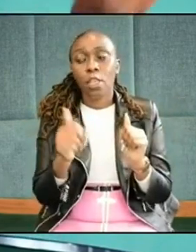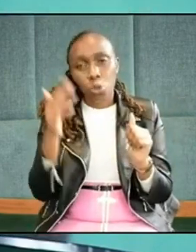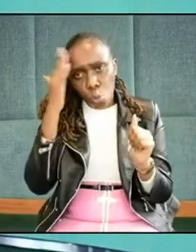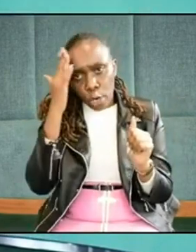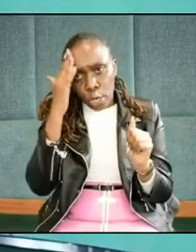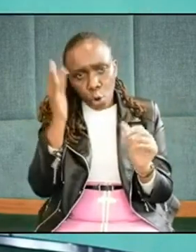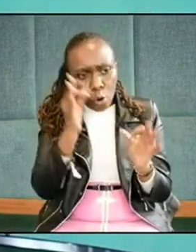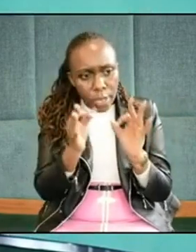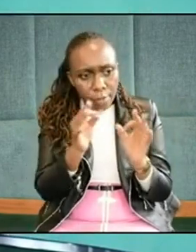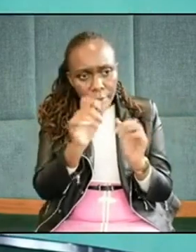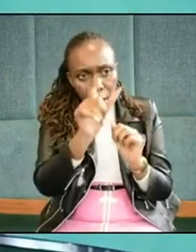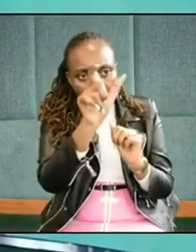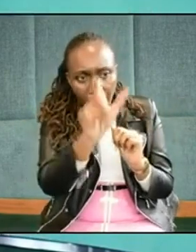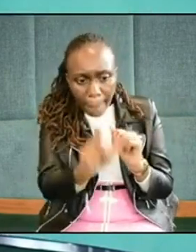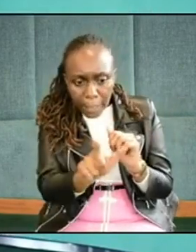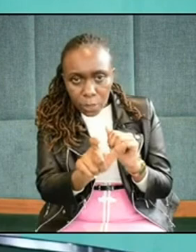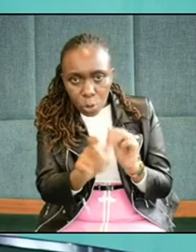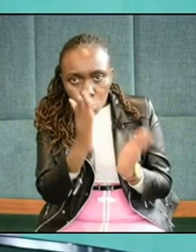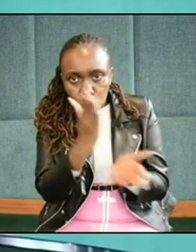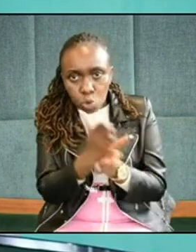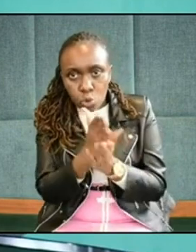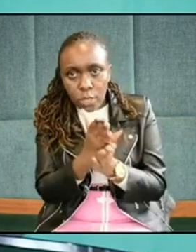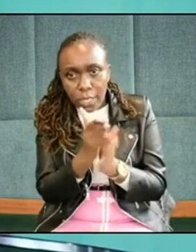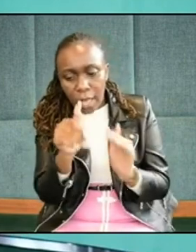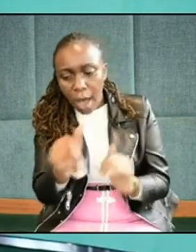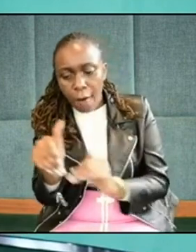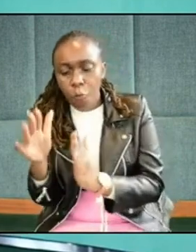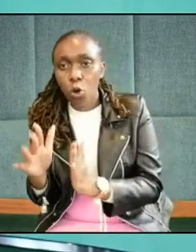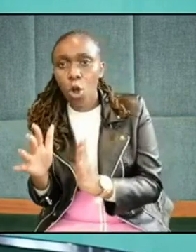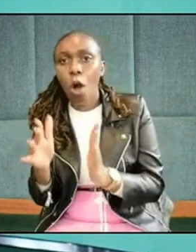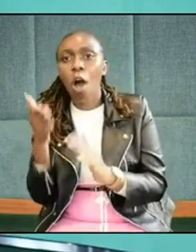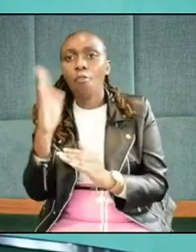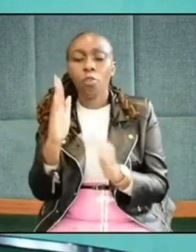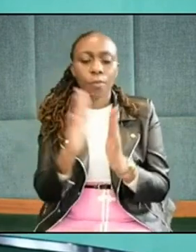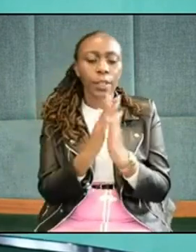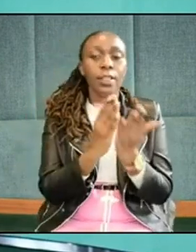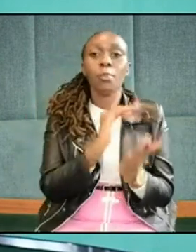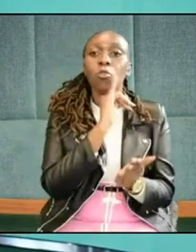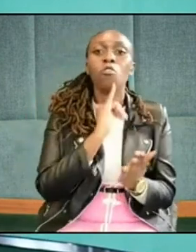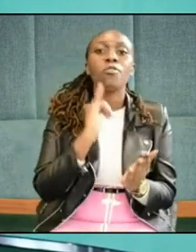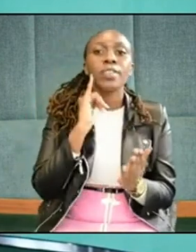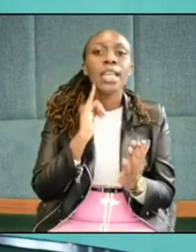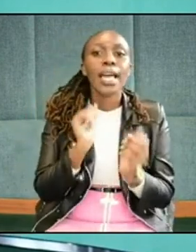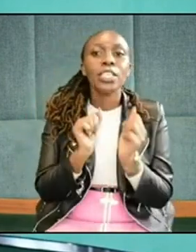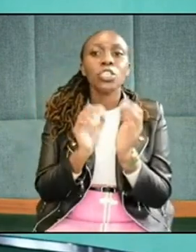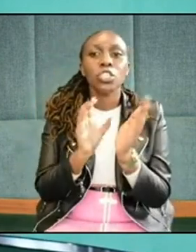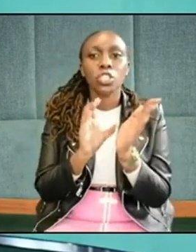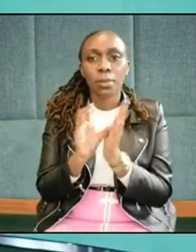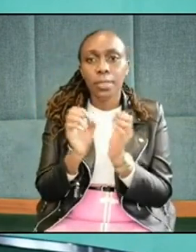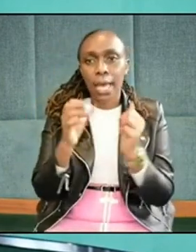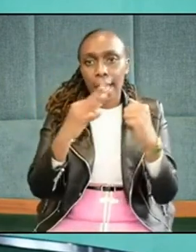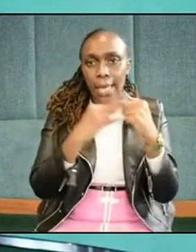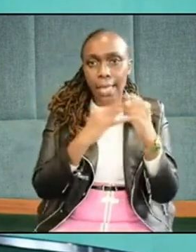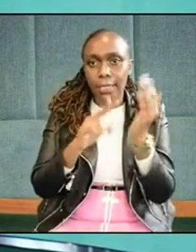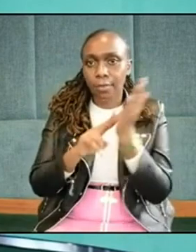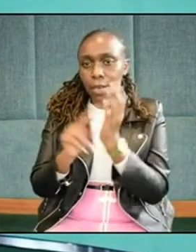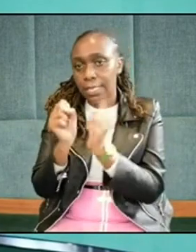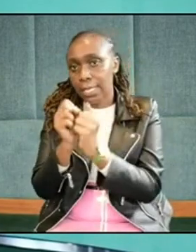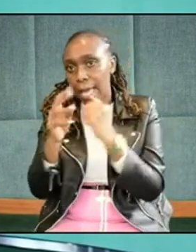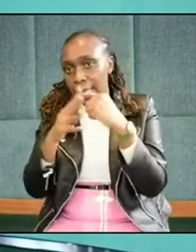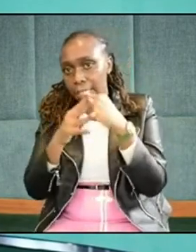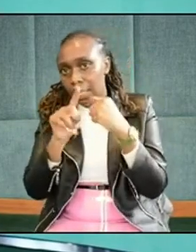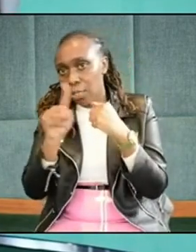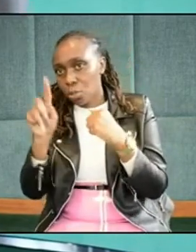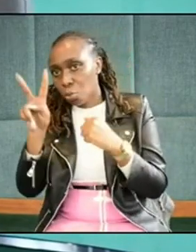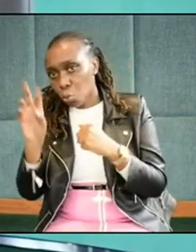detect whether this person is following God or not. Number one, Isaiah 8 verse 19 and 20. The Bible there is very